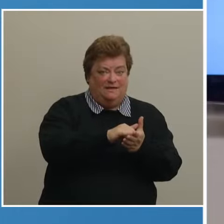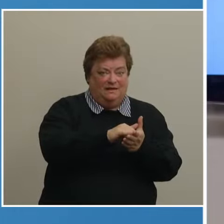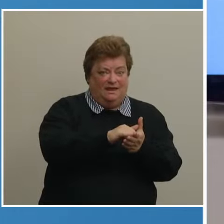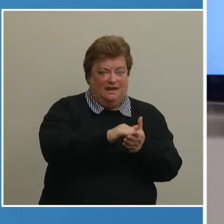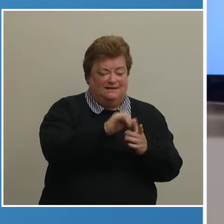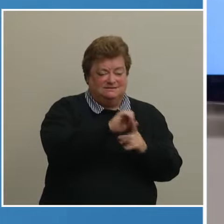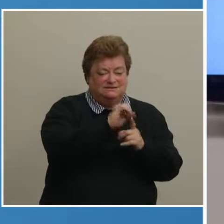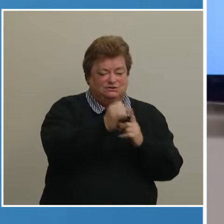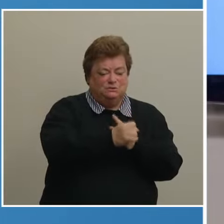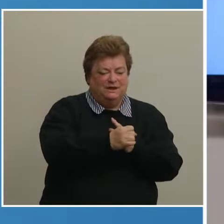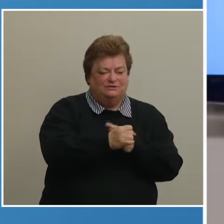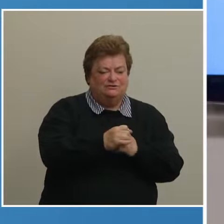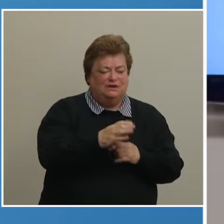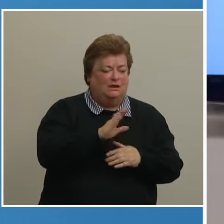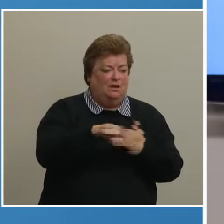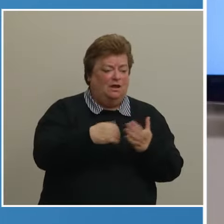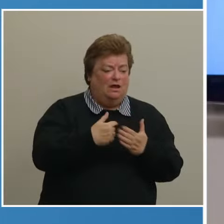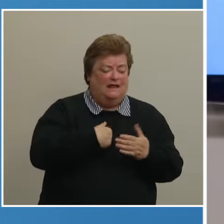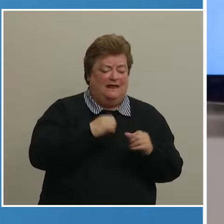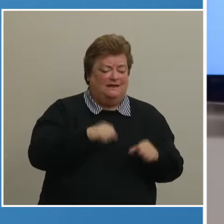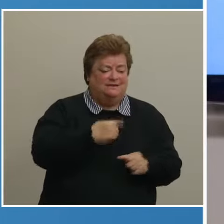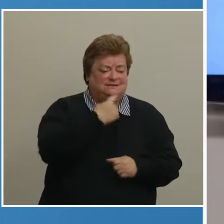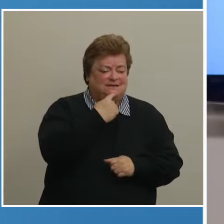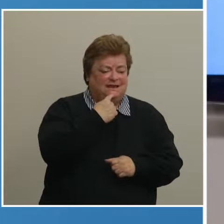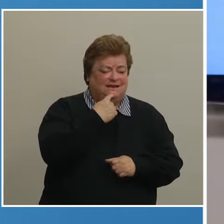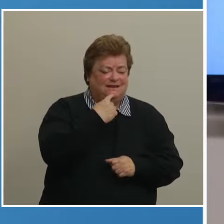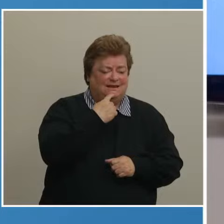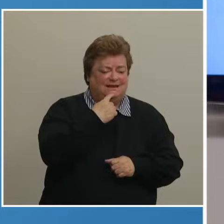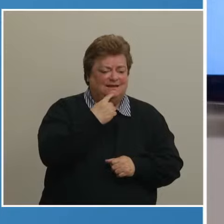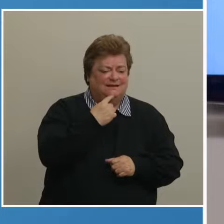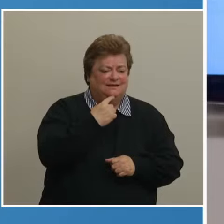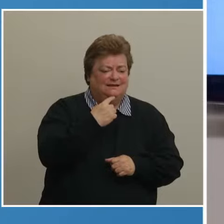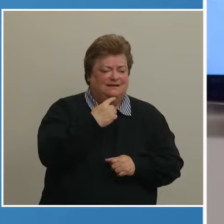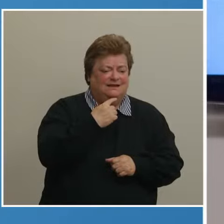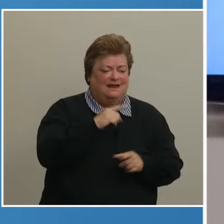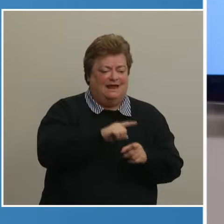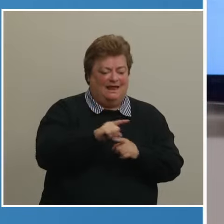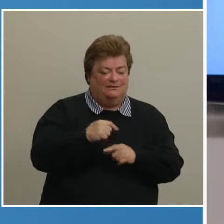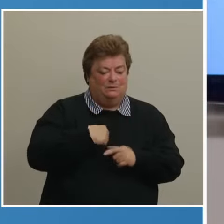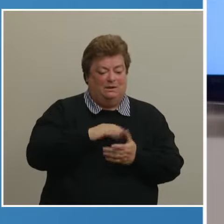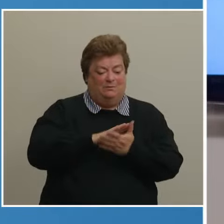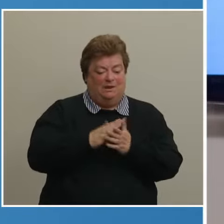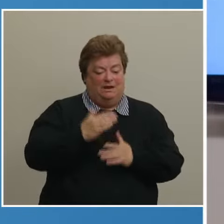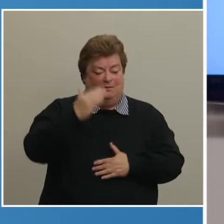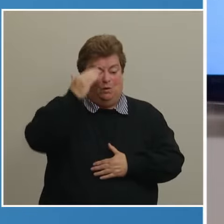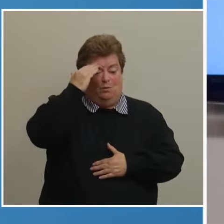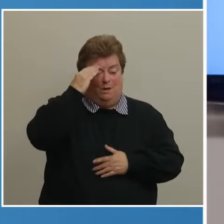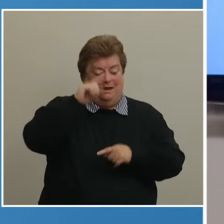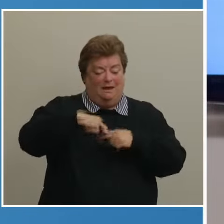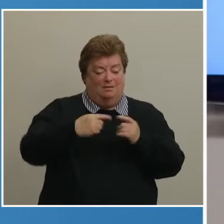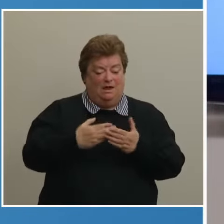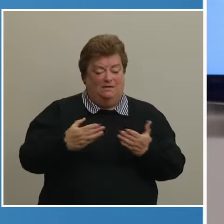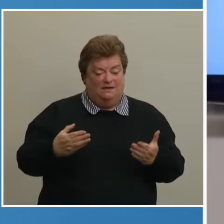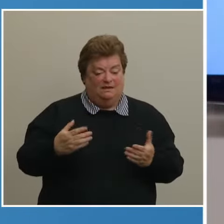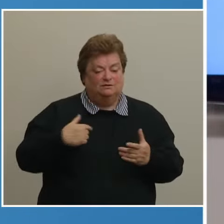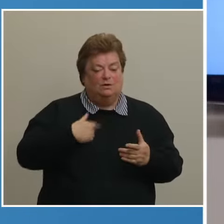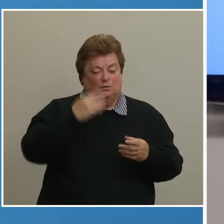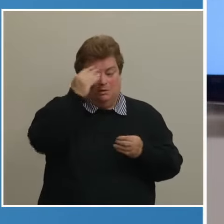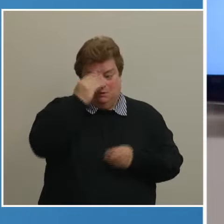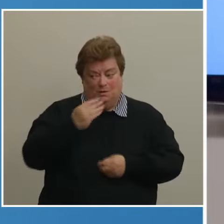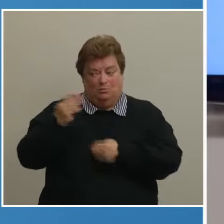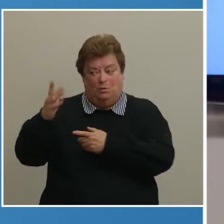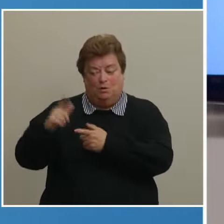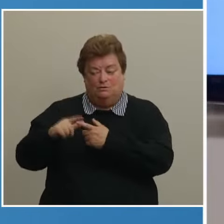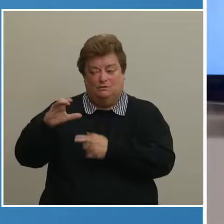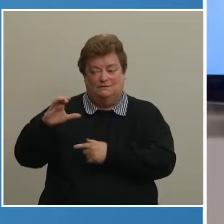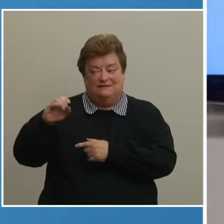another situation, and all I can say is that as we become aware of things, we report them into the CDC